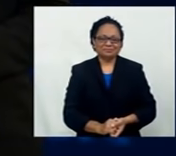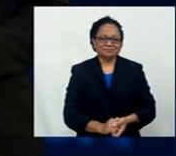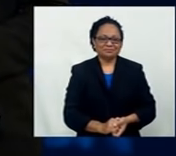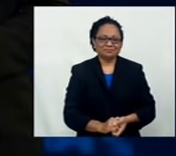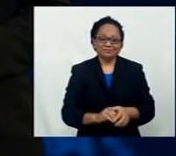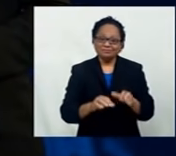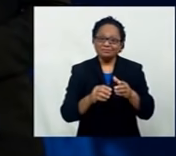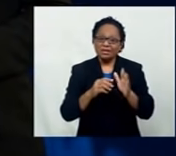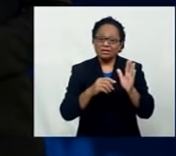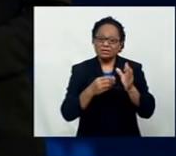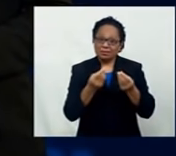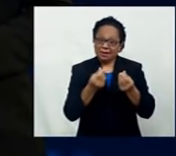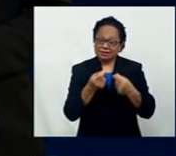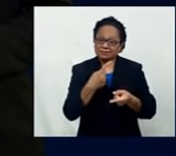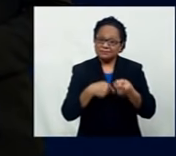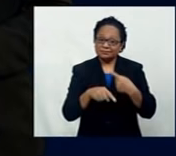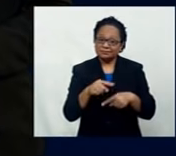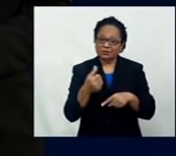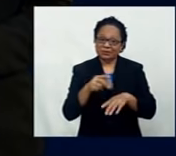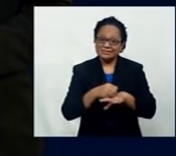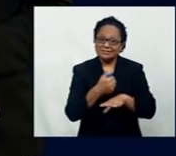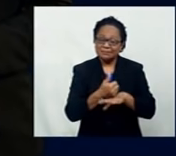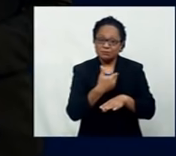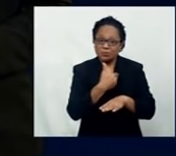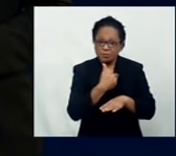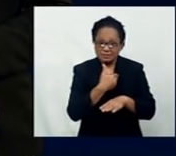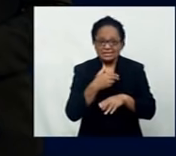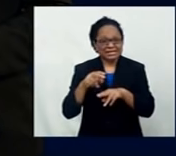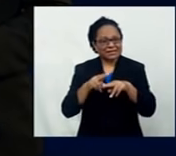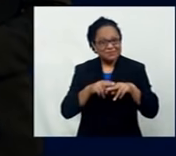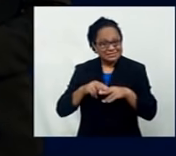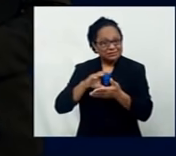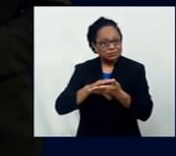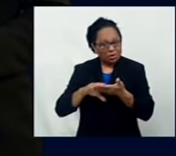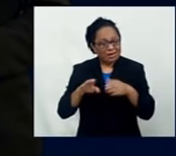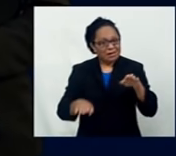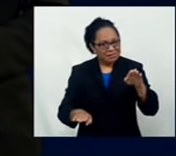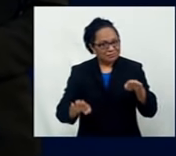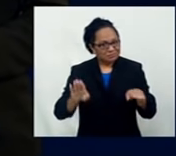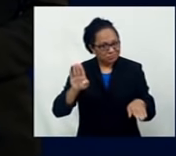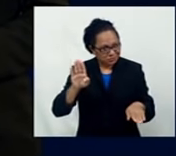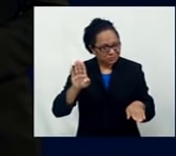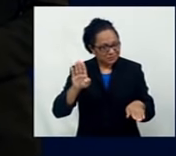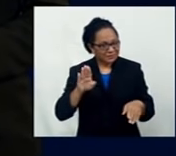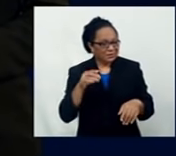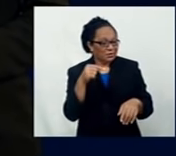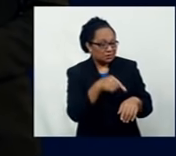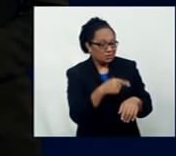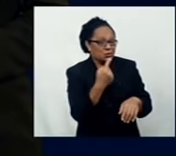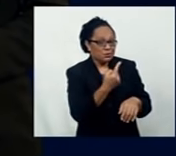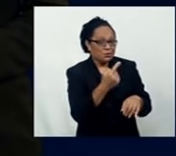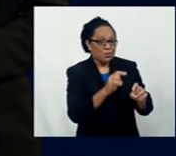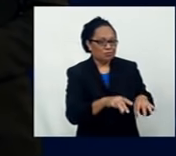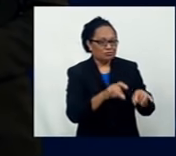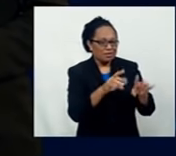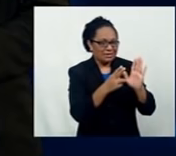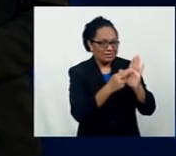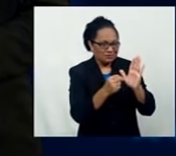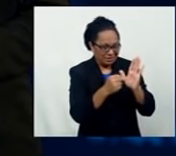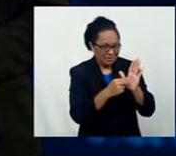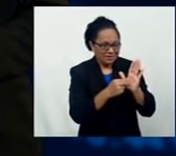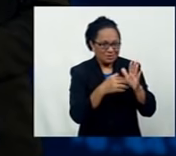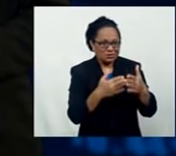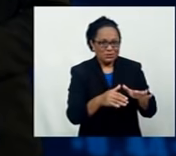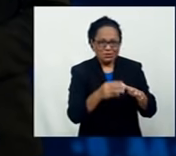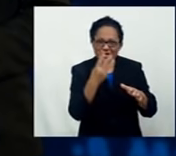local exchange rates as set early this morning. The Fiji dollar gained against our 2 major trading partners, the Aussie and Kiwi dollars, for the 3rd